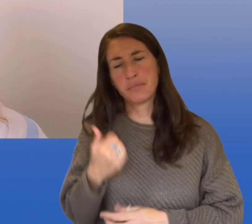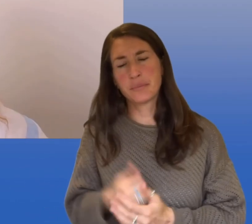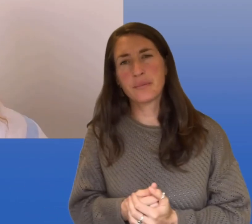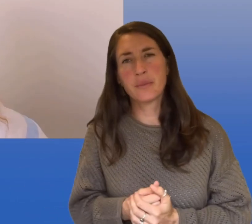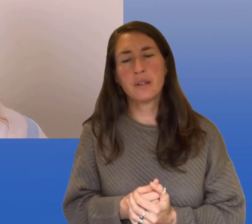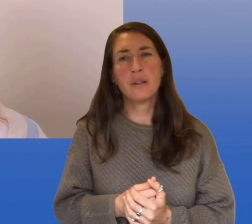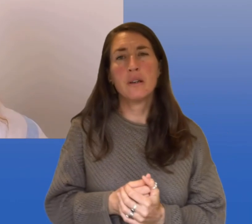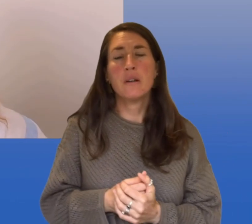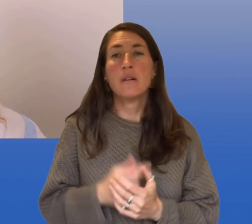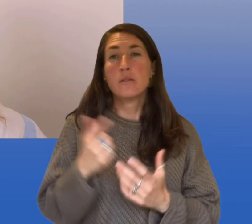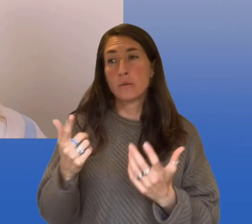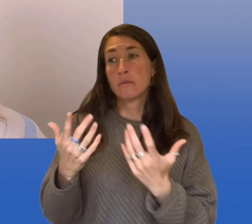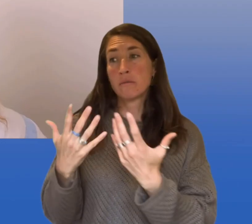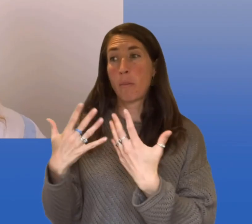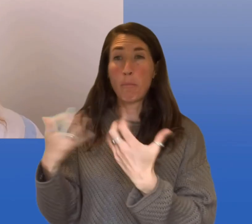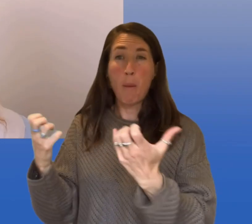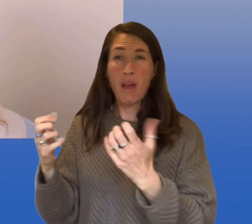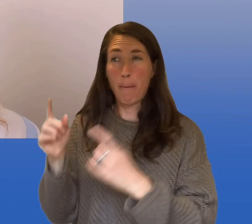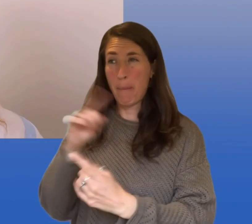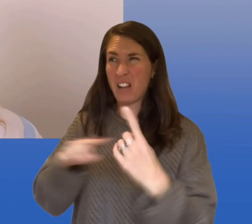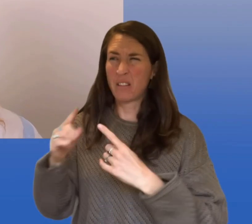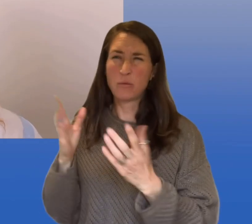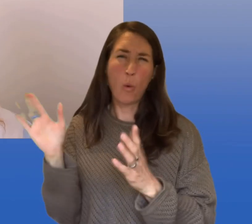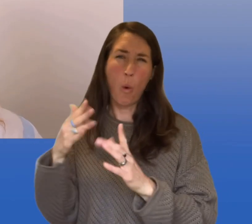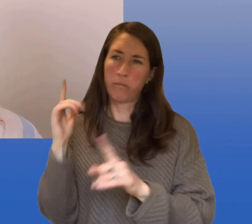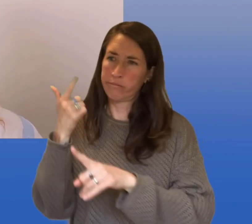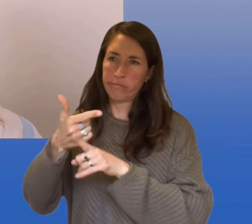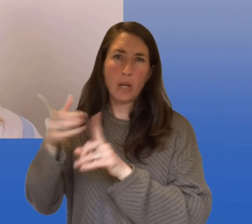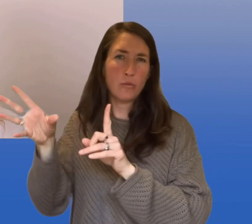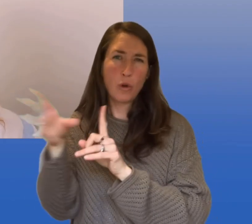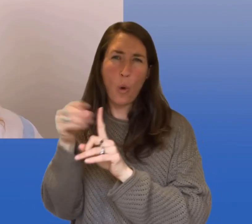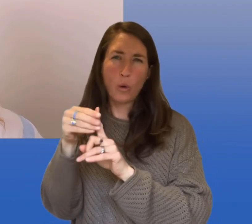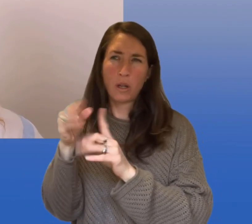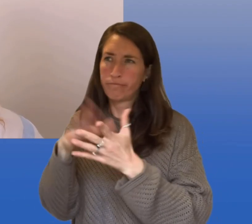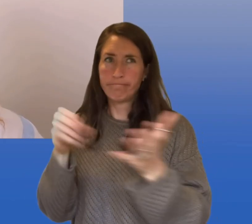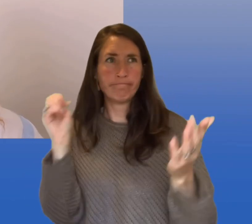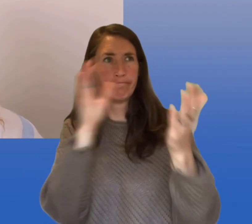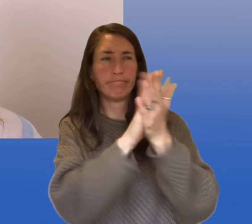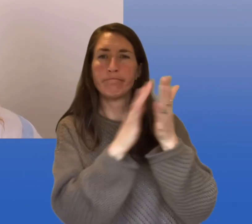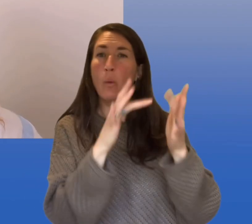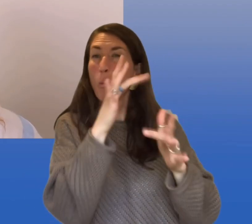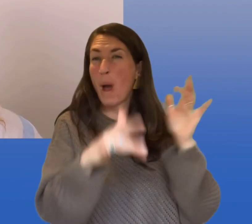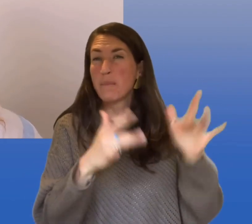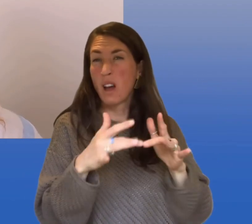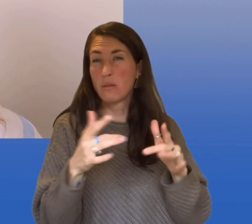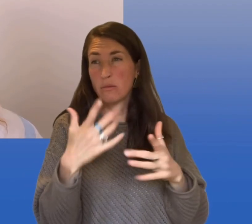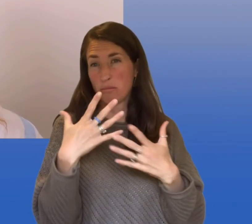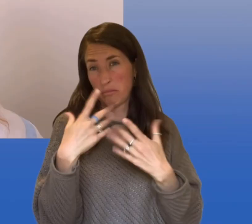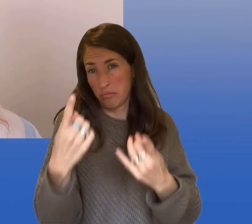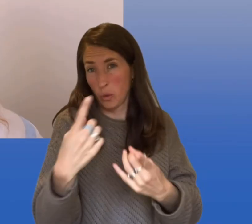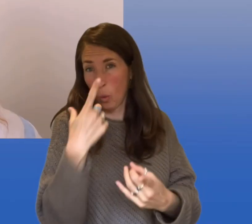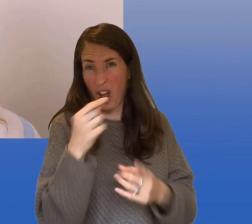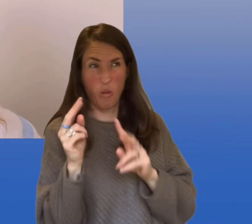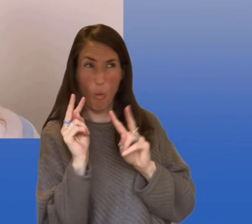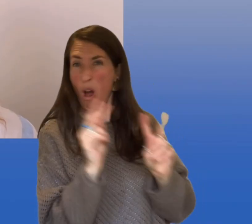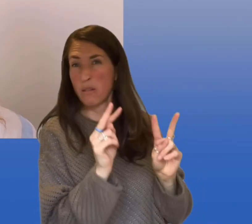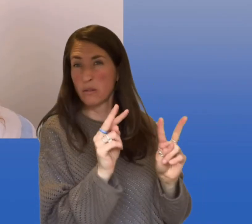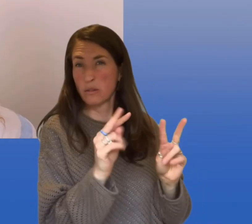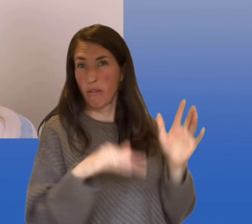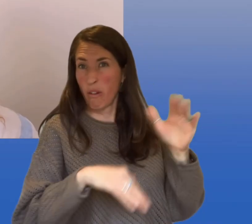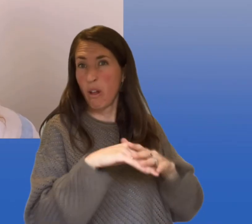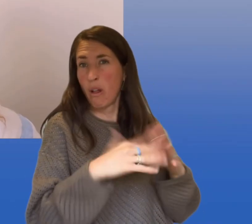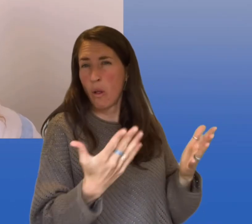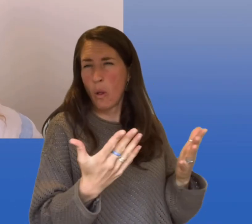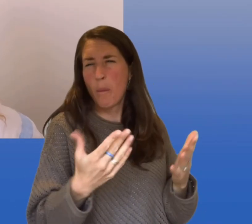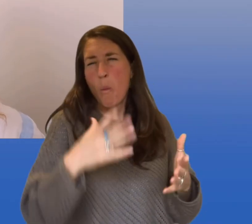So our public board meetings are recorded, so they get put up on the website for people to watch, but I wanted to draw out a